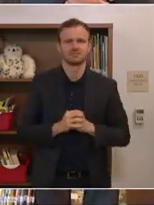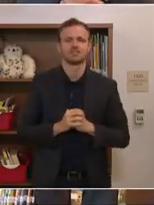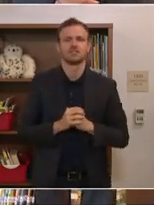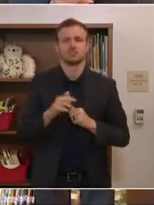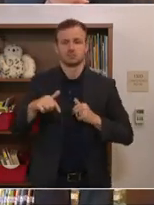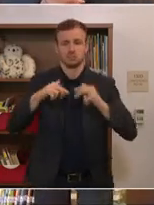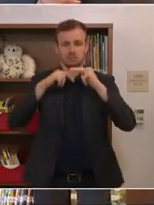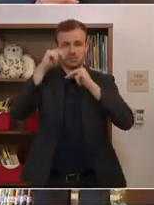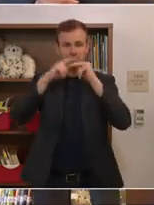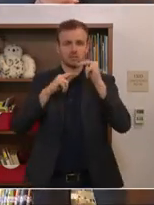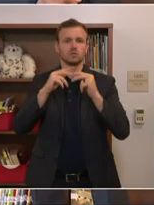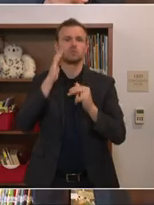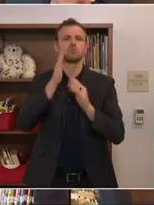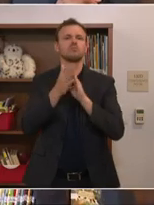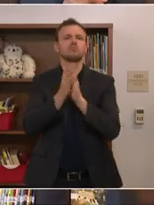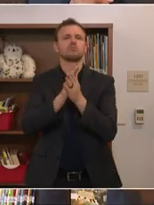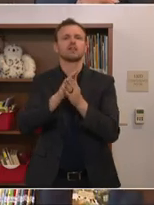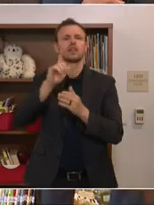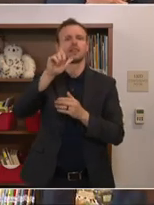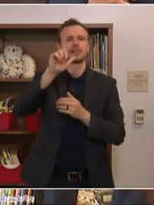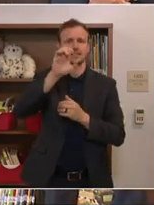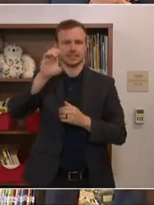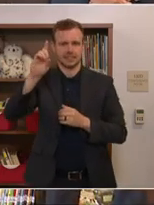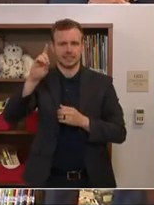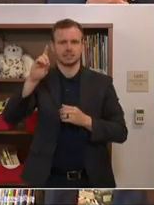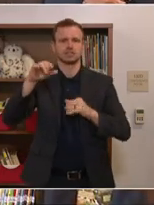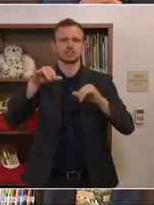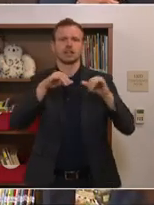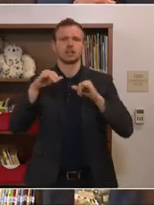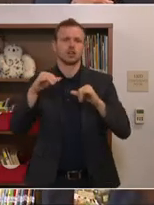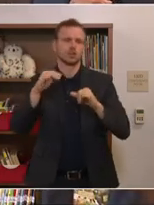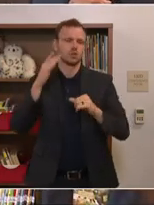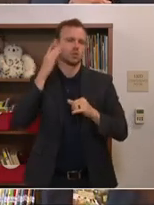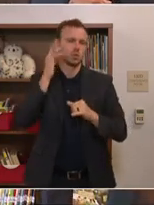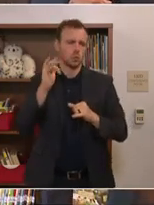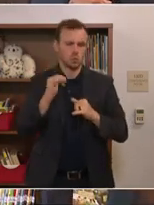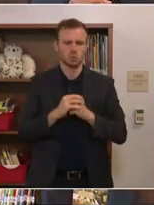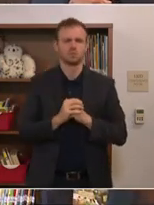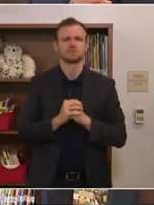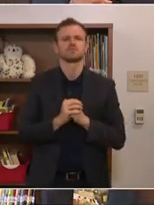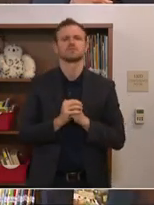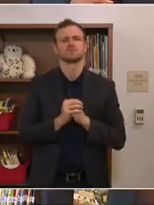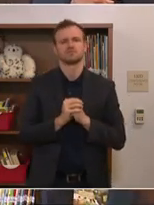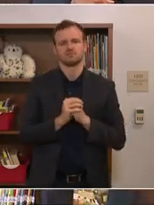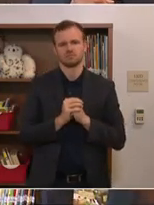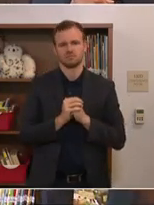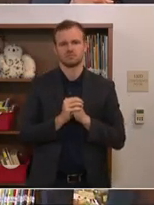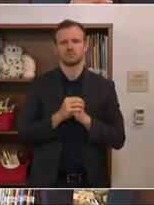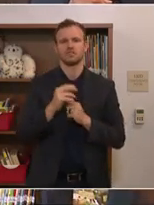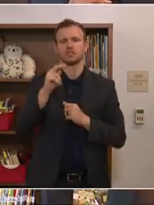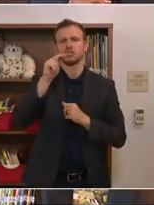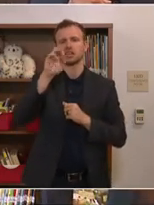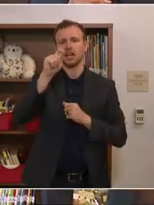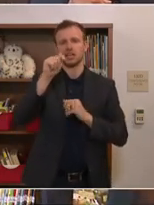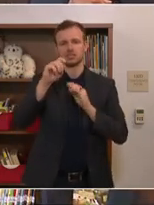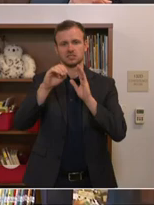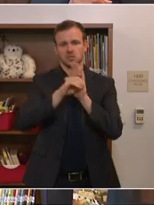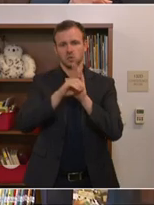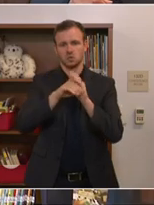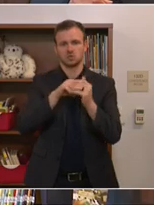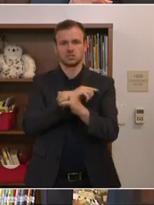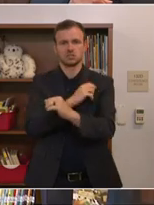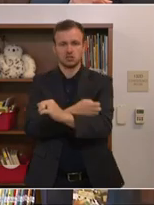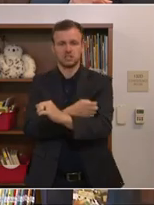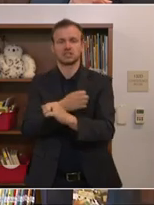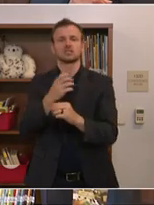Gold and likely will be net zero ready, and it has features such as geothermal wells, storm water management, and also PV